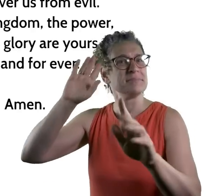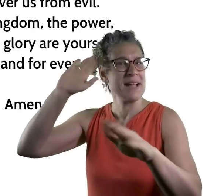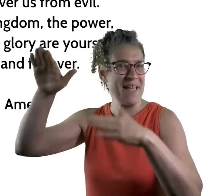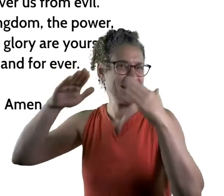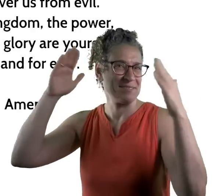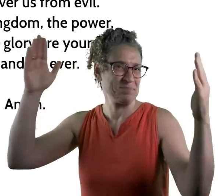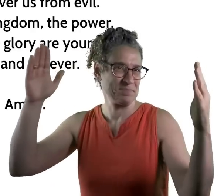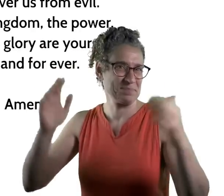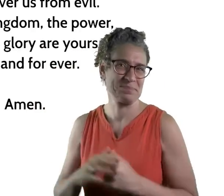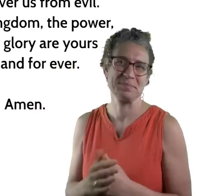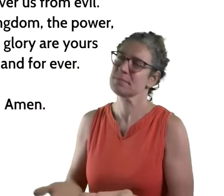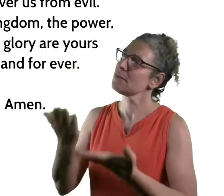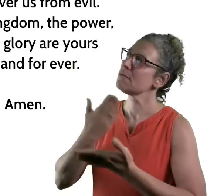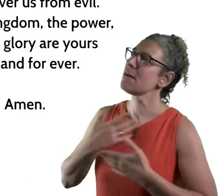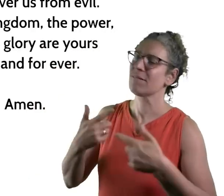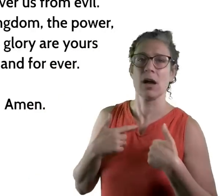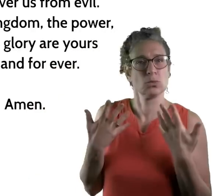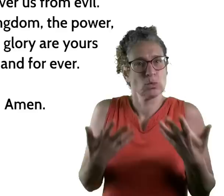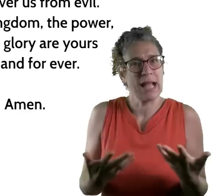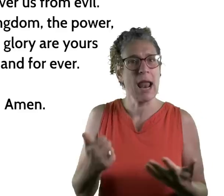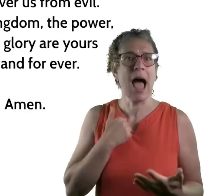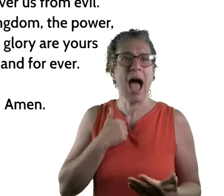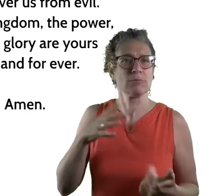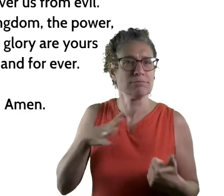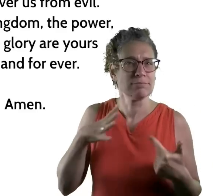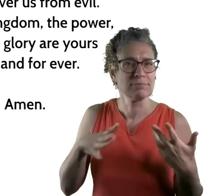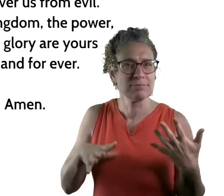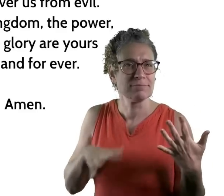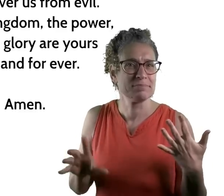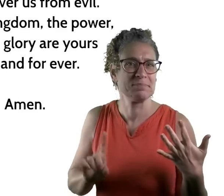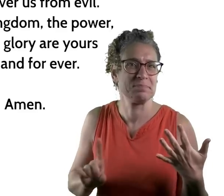heaven. Give us today our daily bread.